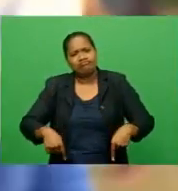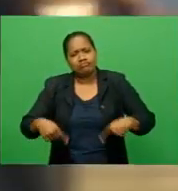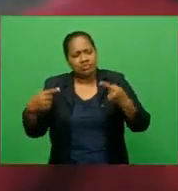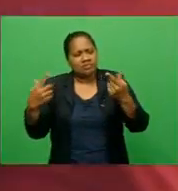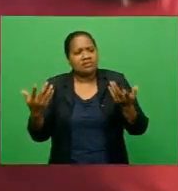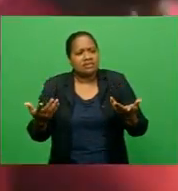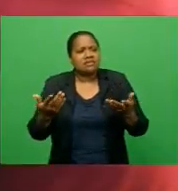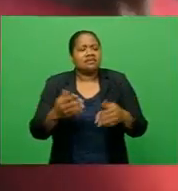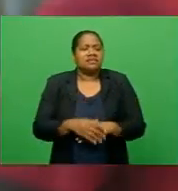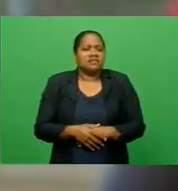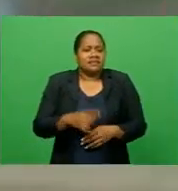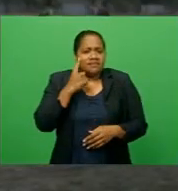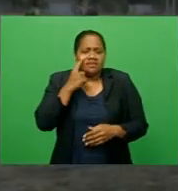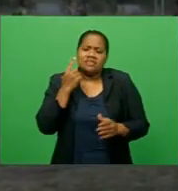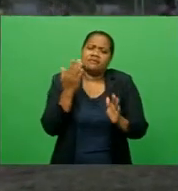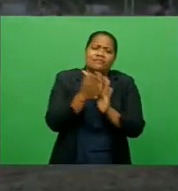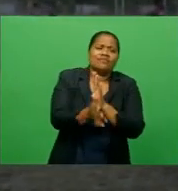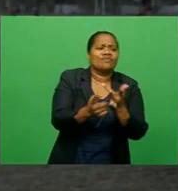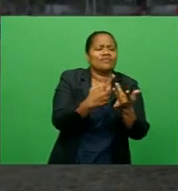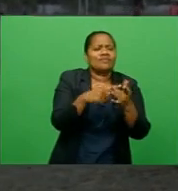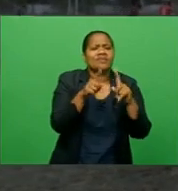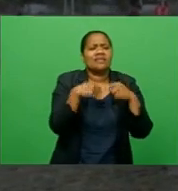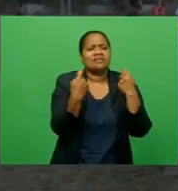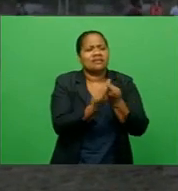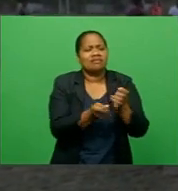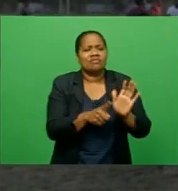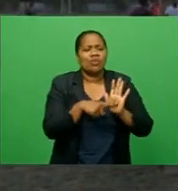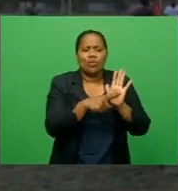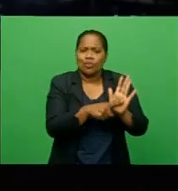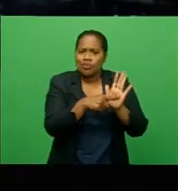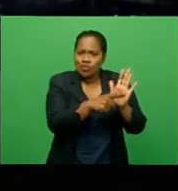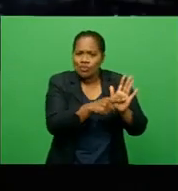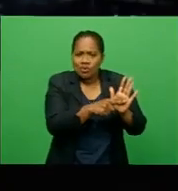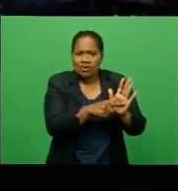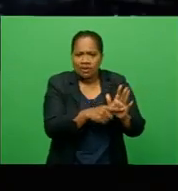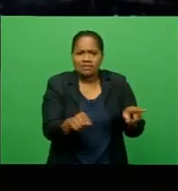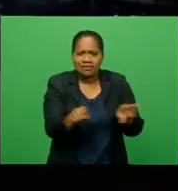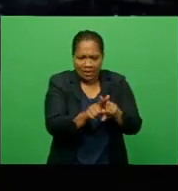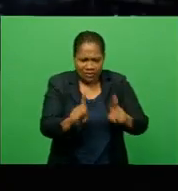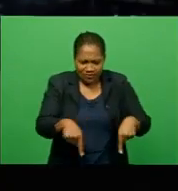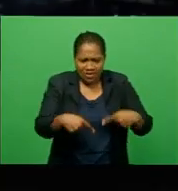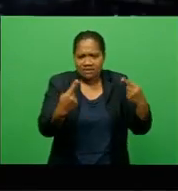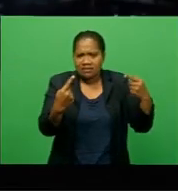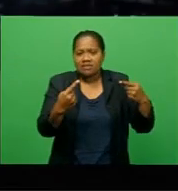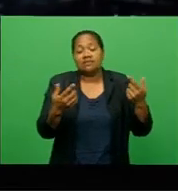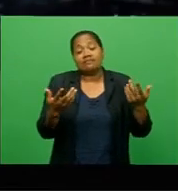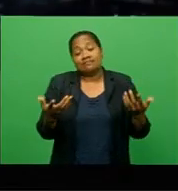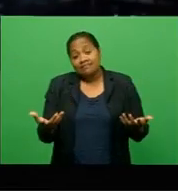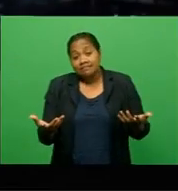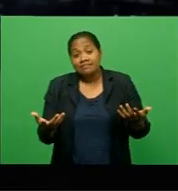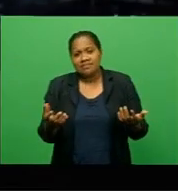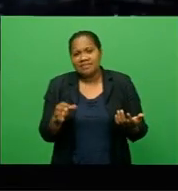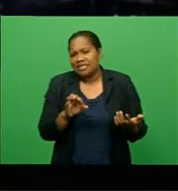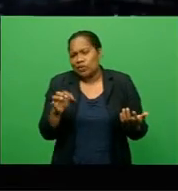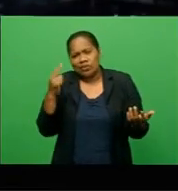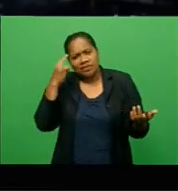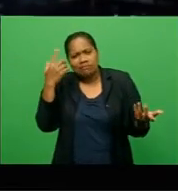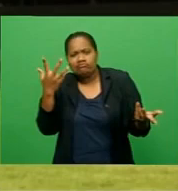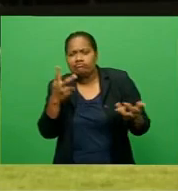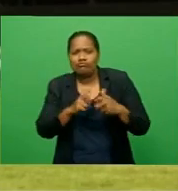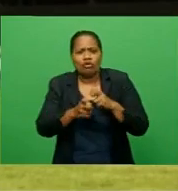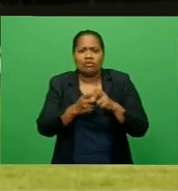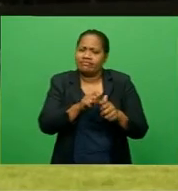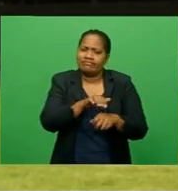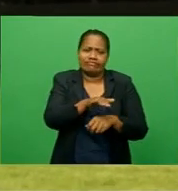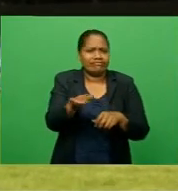to the other team, Lautoka, which also played final. So I don't think so it is a problem for